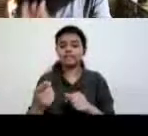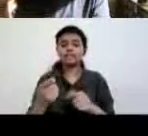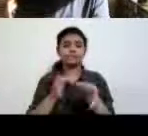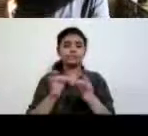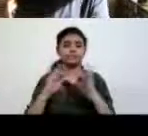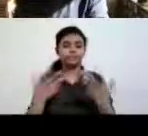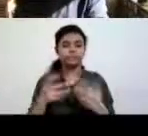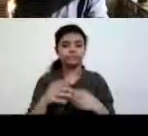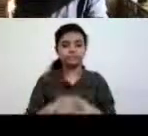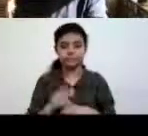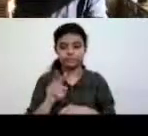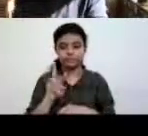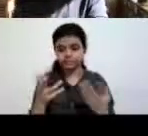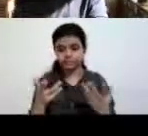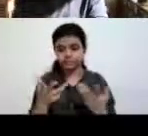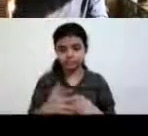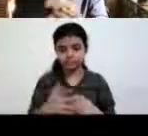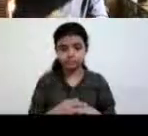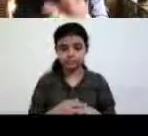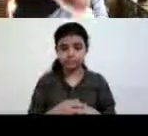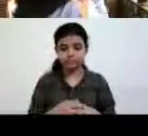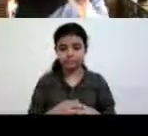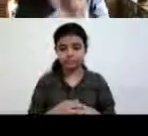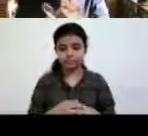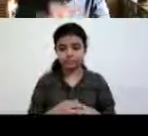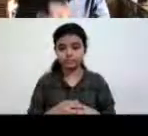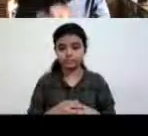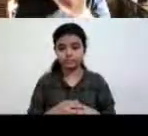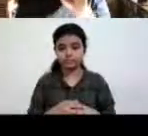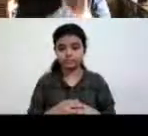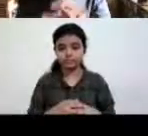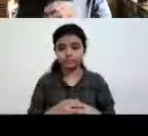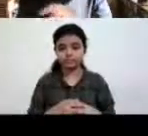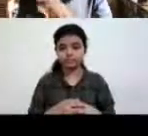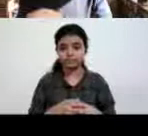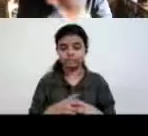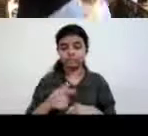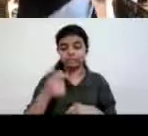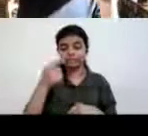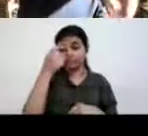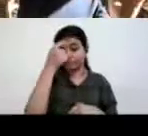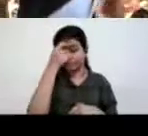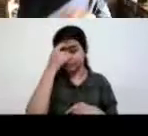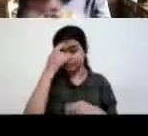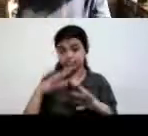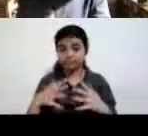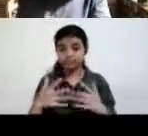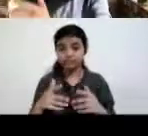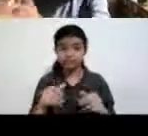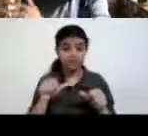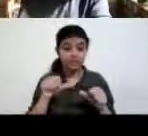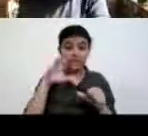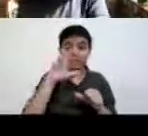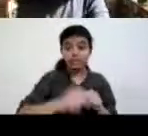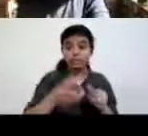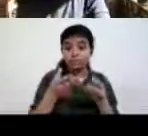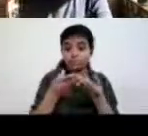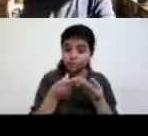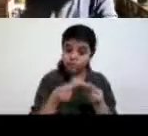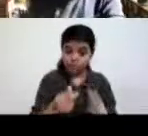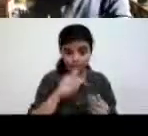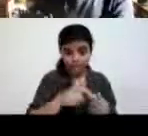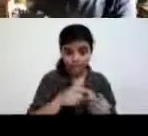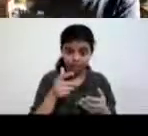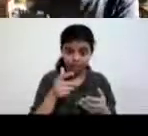explain what I mean by that, then I would say the problem of most of those accessible solutions that are done over